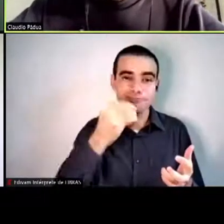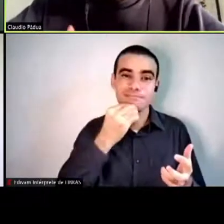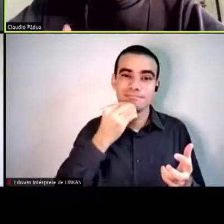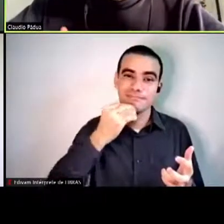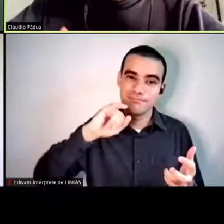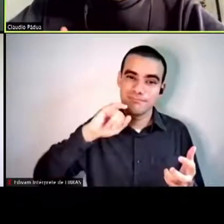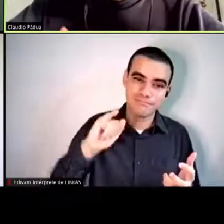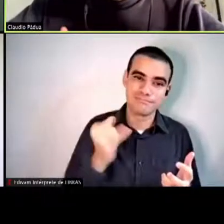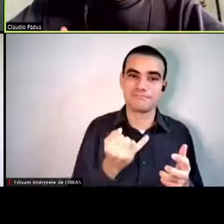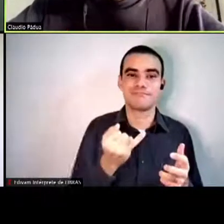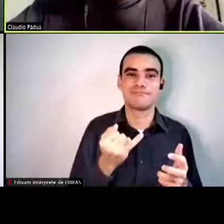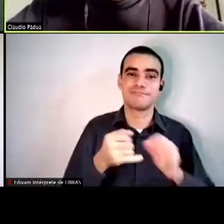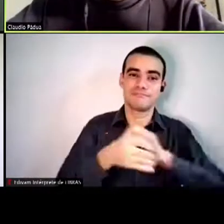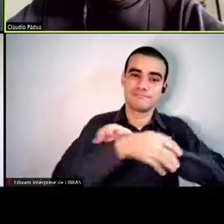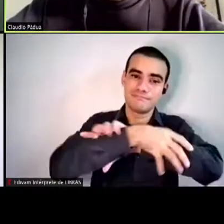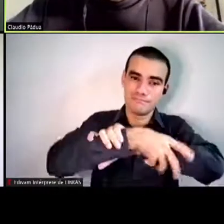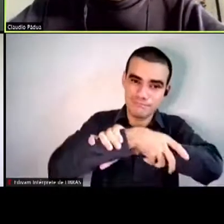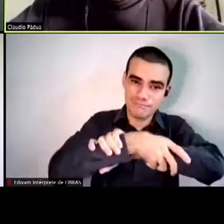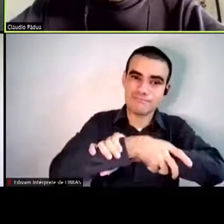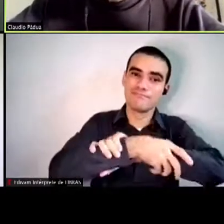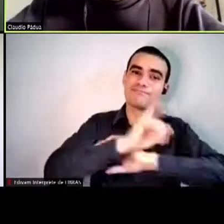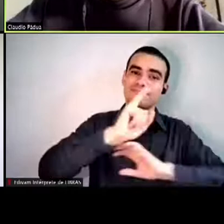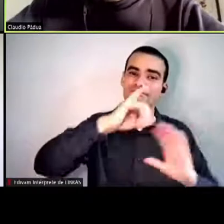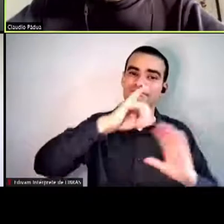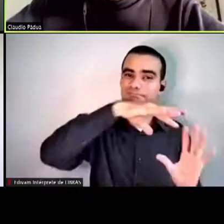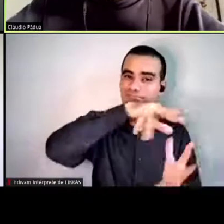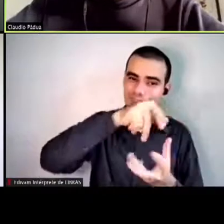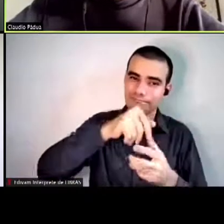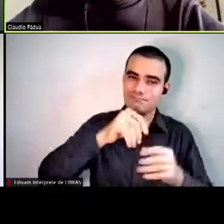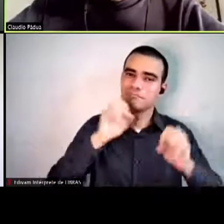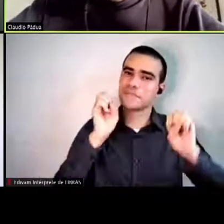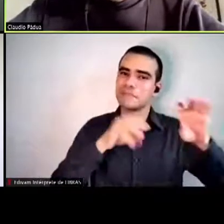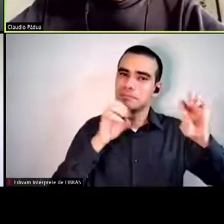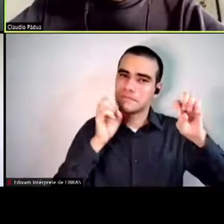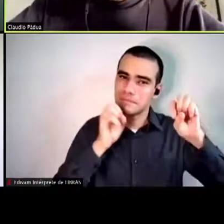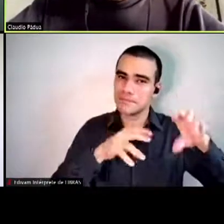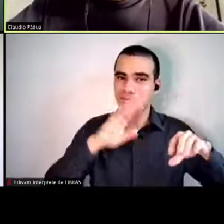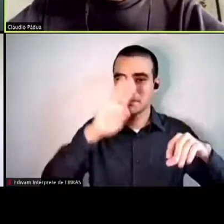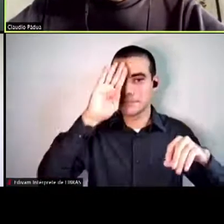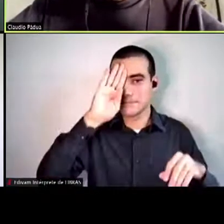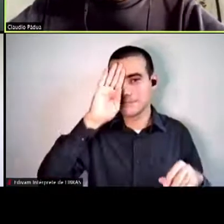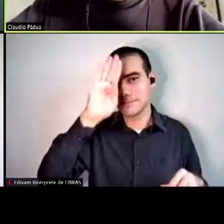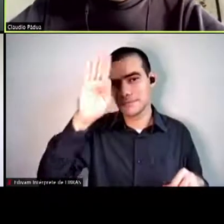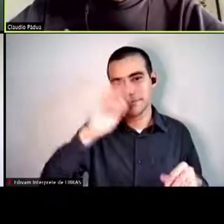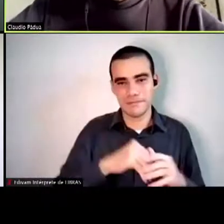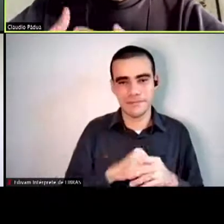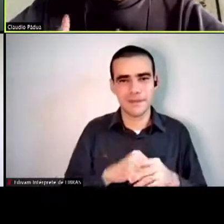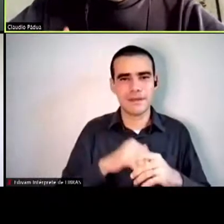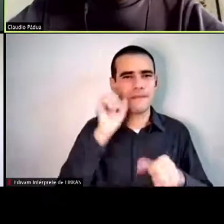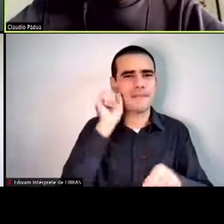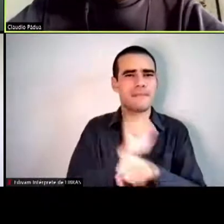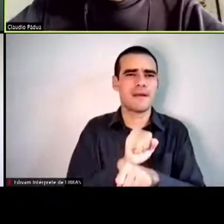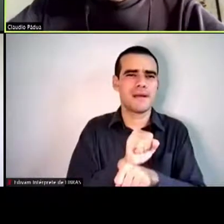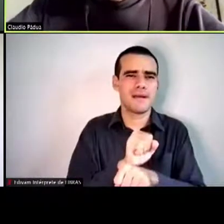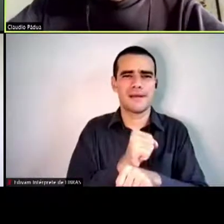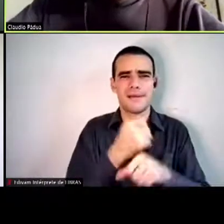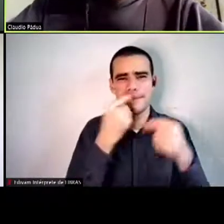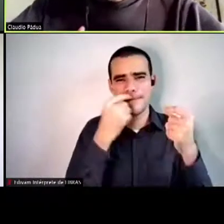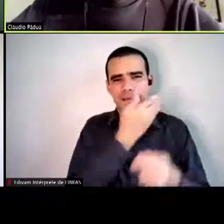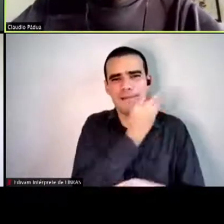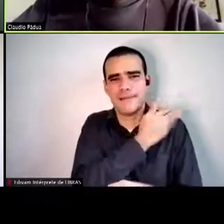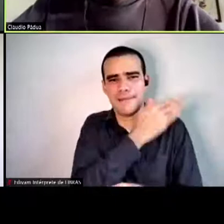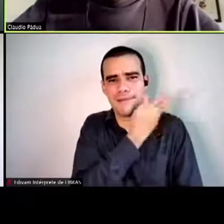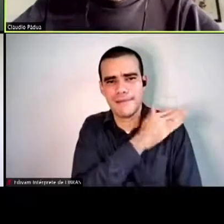the world, and we need to take this chance to have international partnerships for education and for